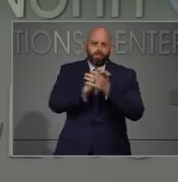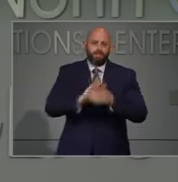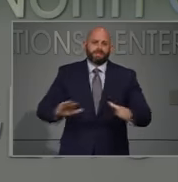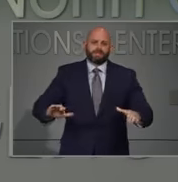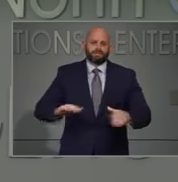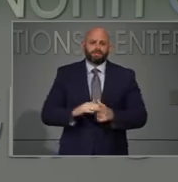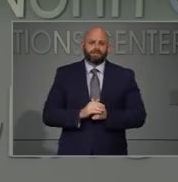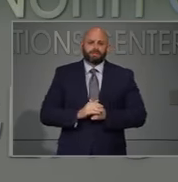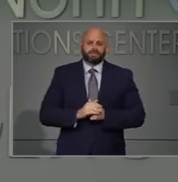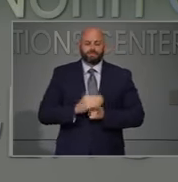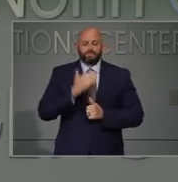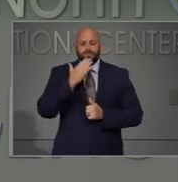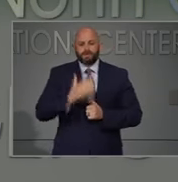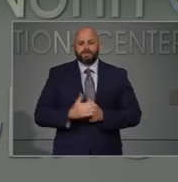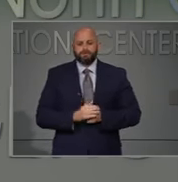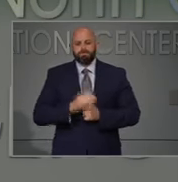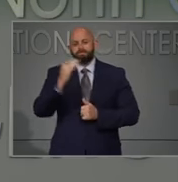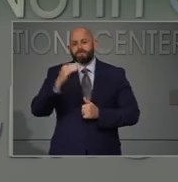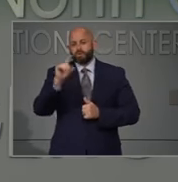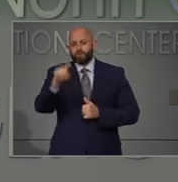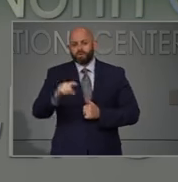Thanks. Next question.